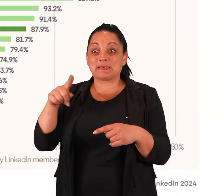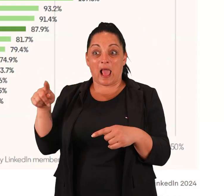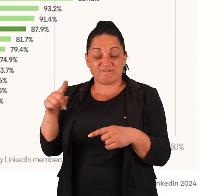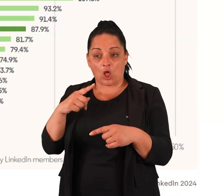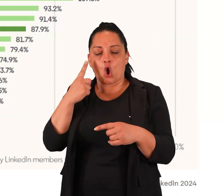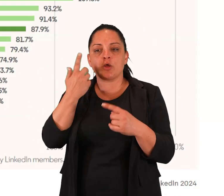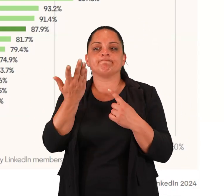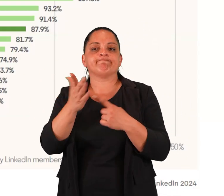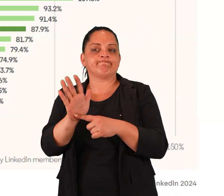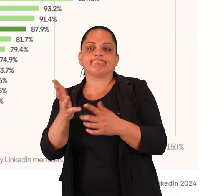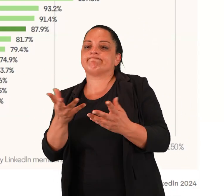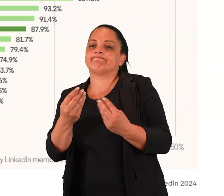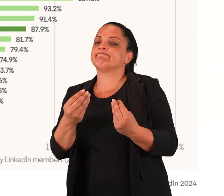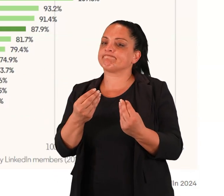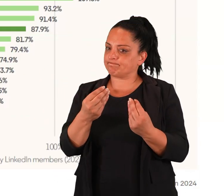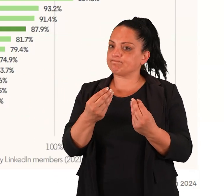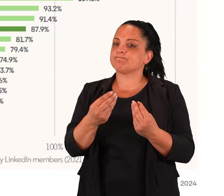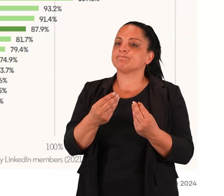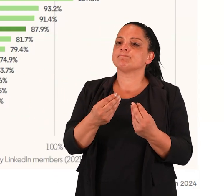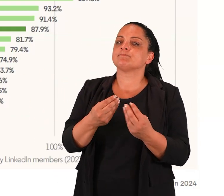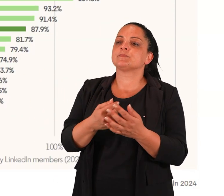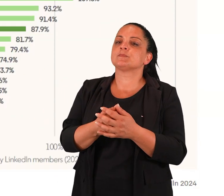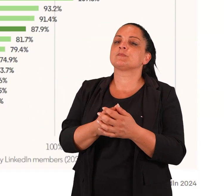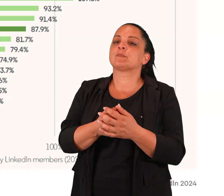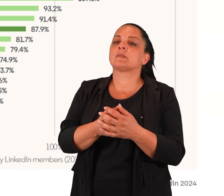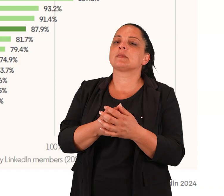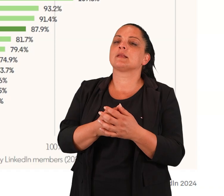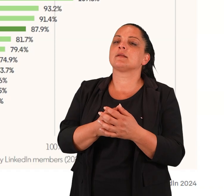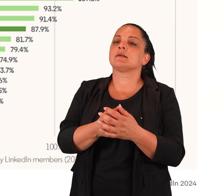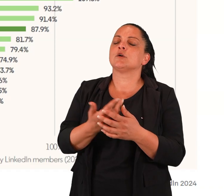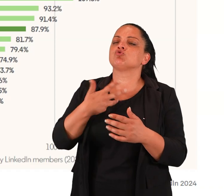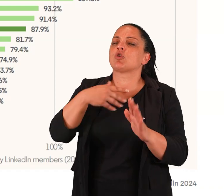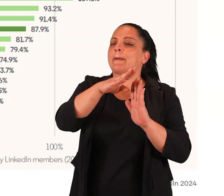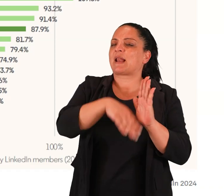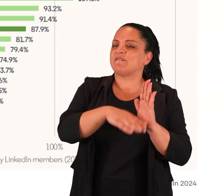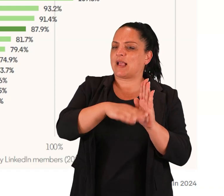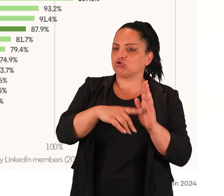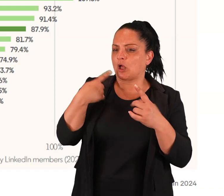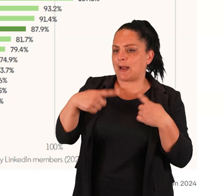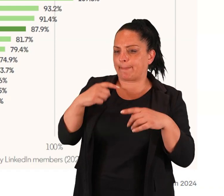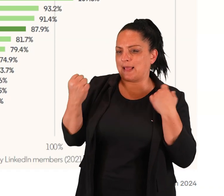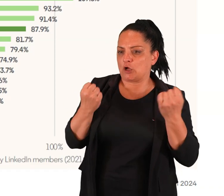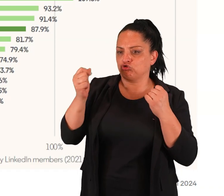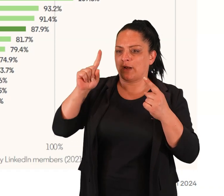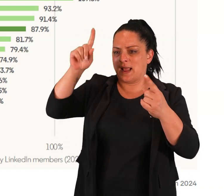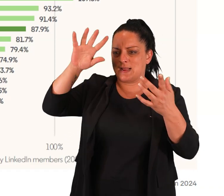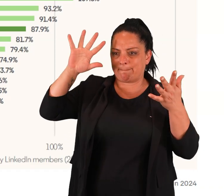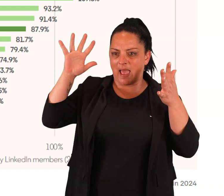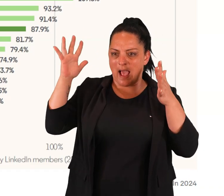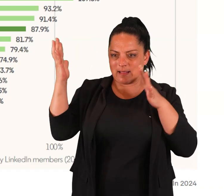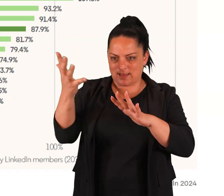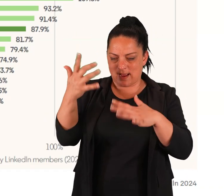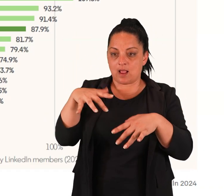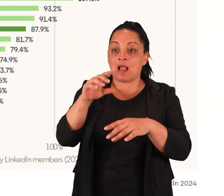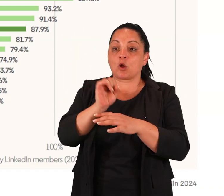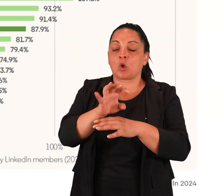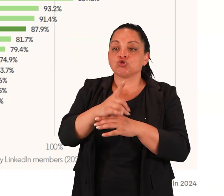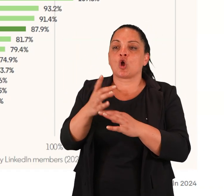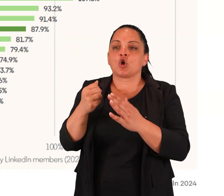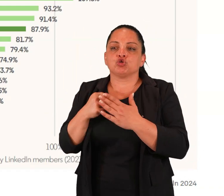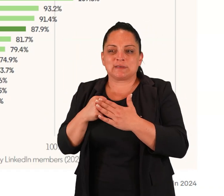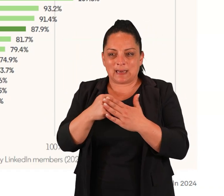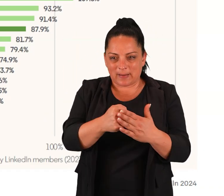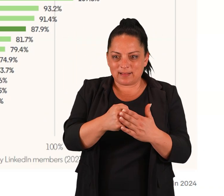can see in this graph, as this graph shows, climate action planning, sustainability education,